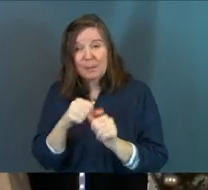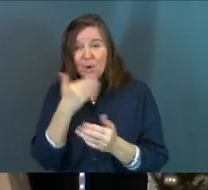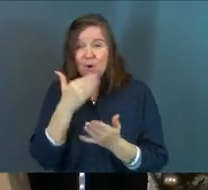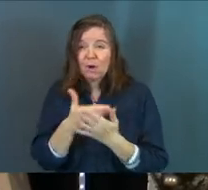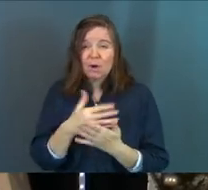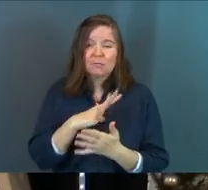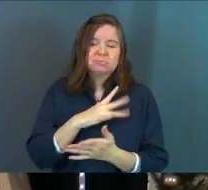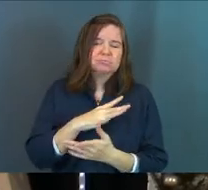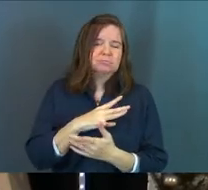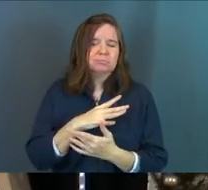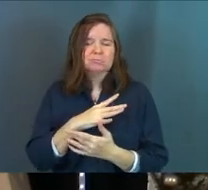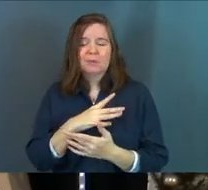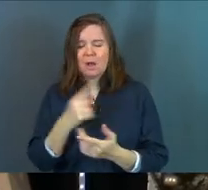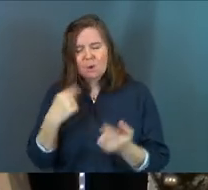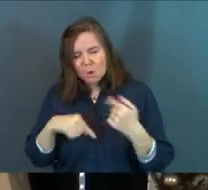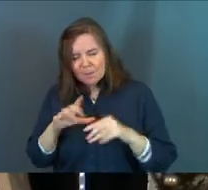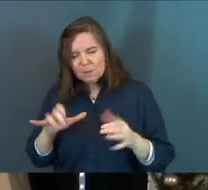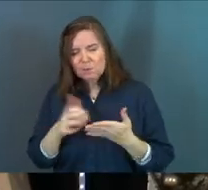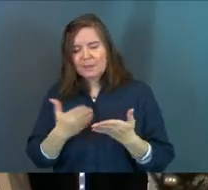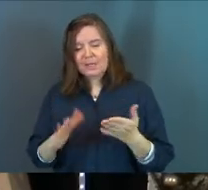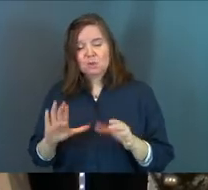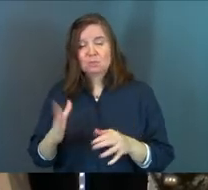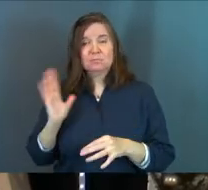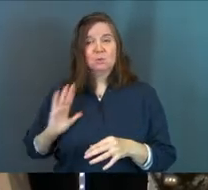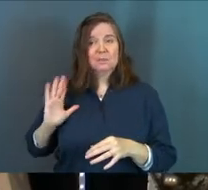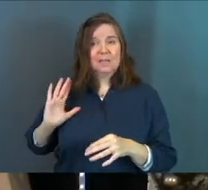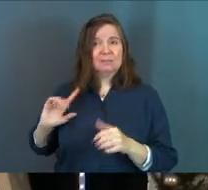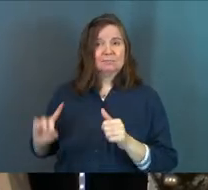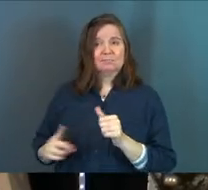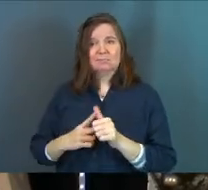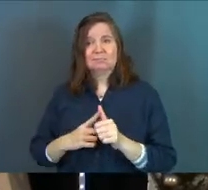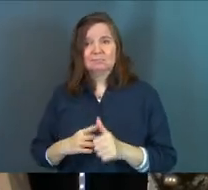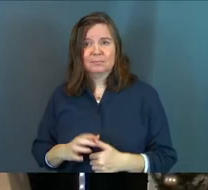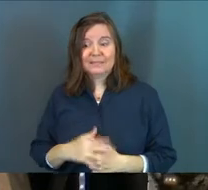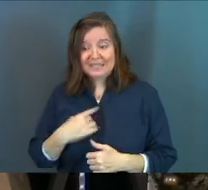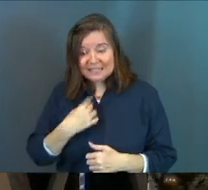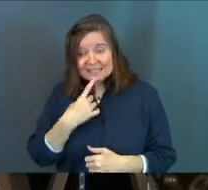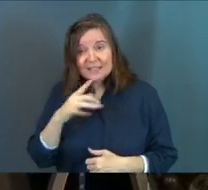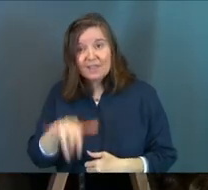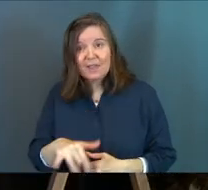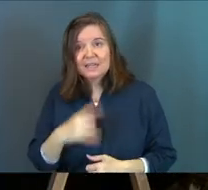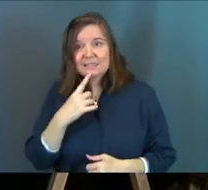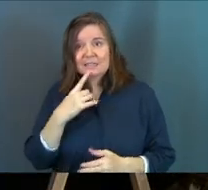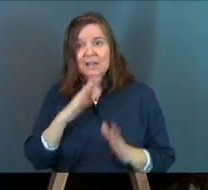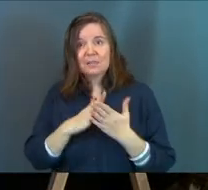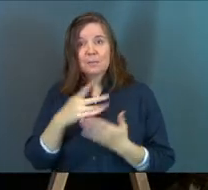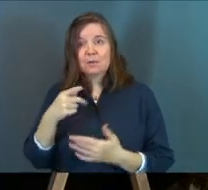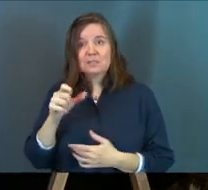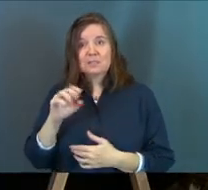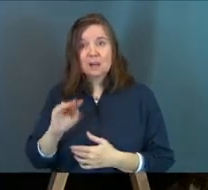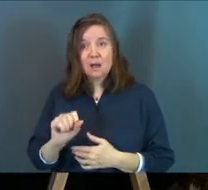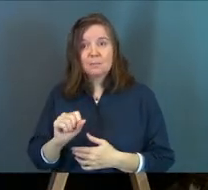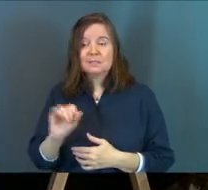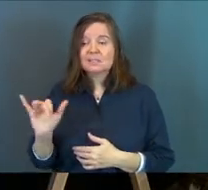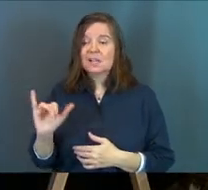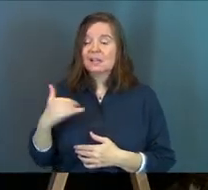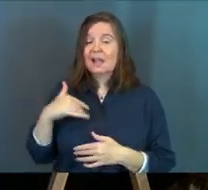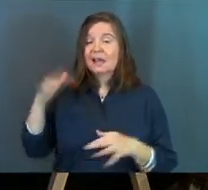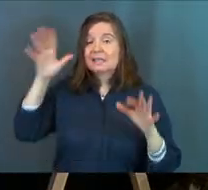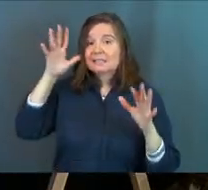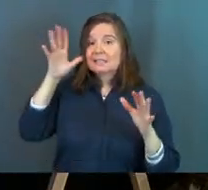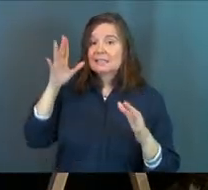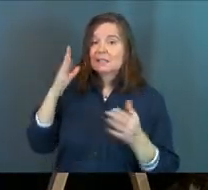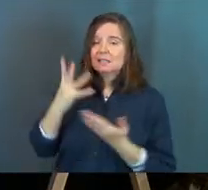good it was. Go back and do the things that you used to do. He says that. It says in the book of Psalms, it says, just like a